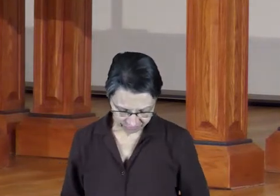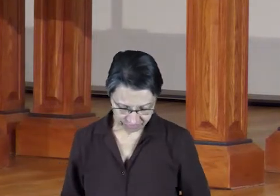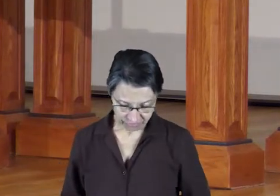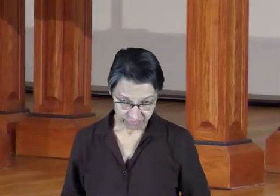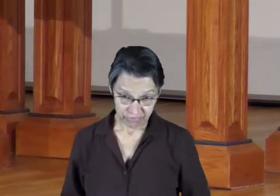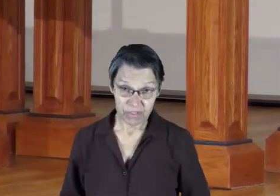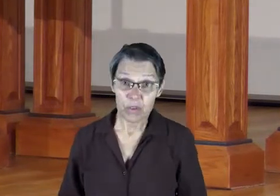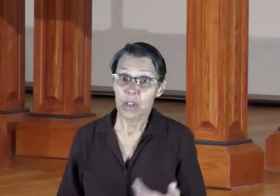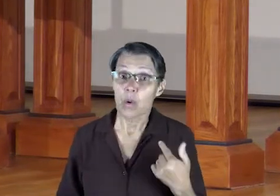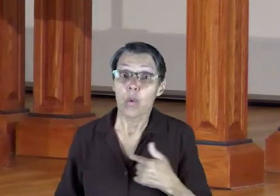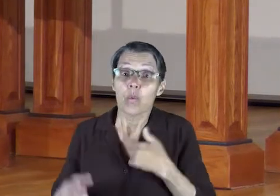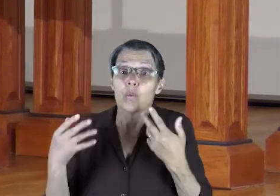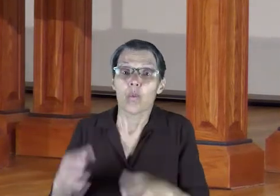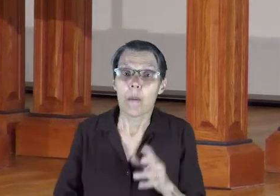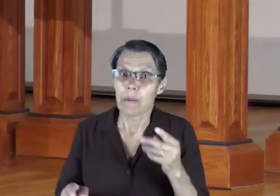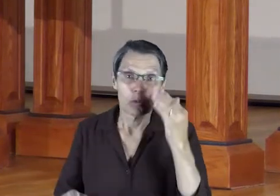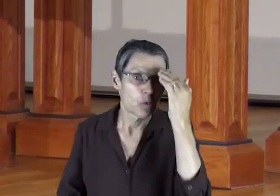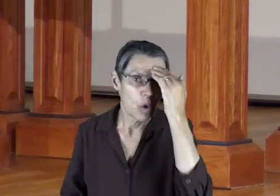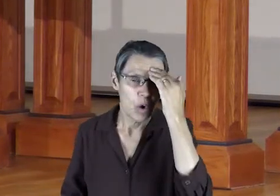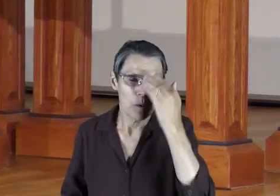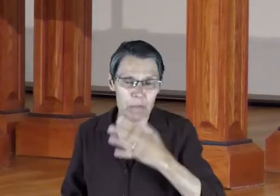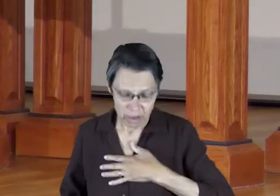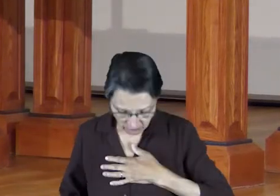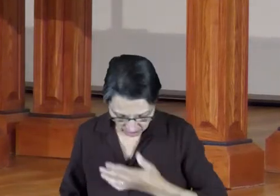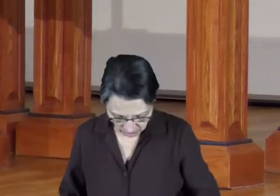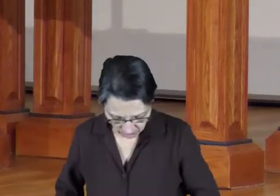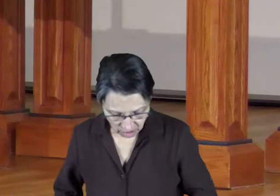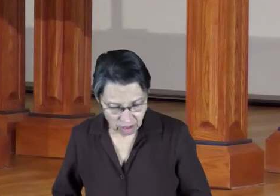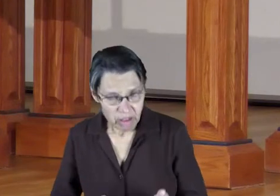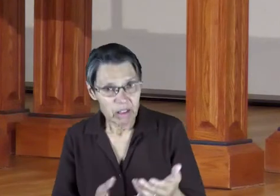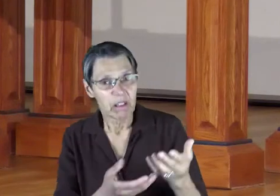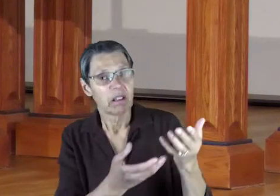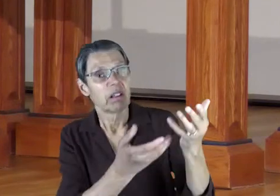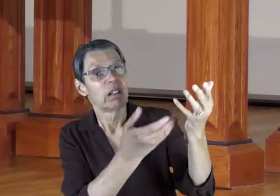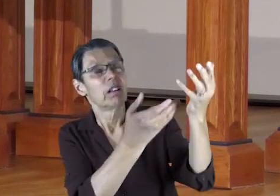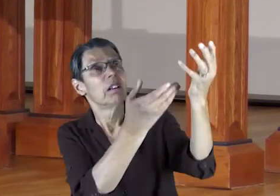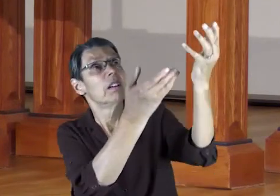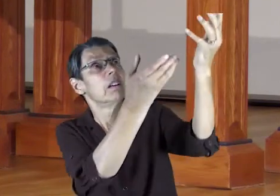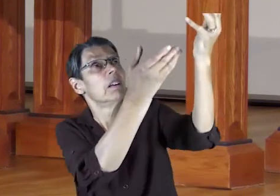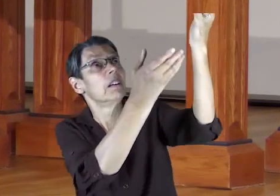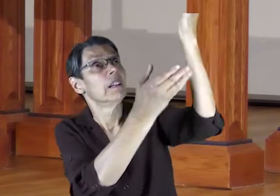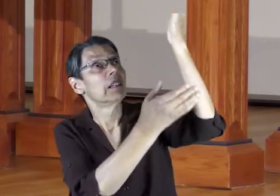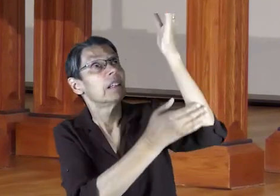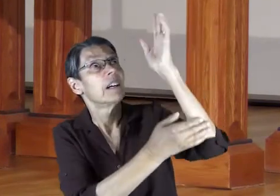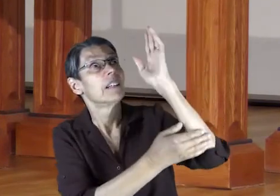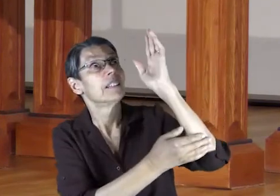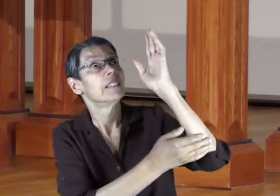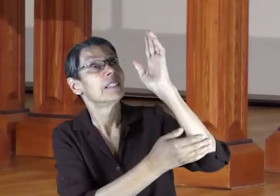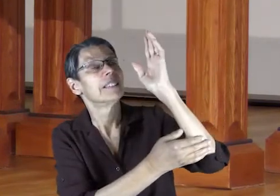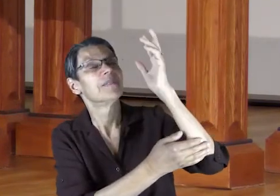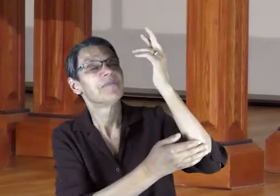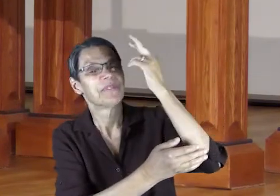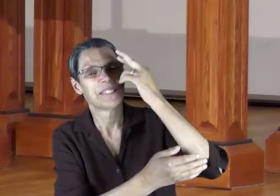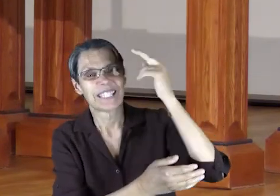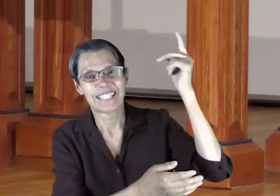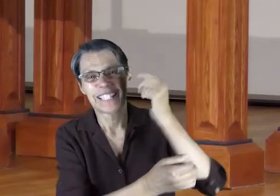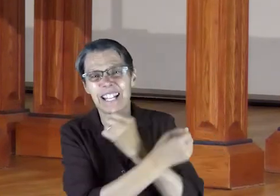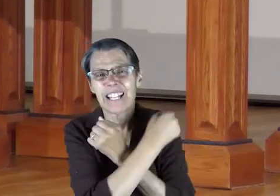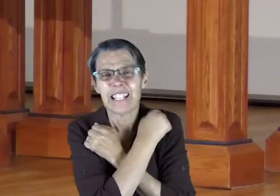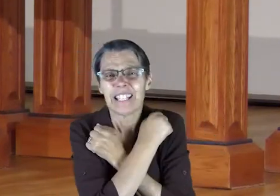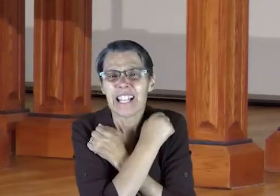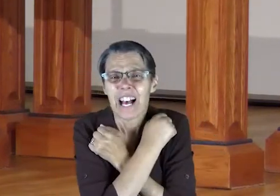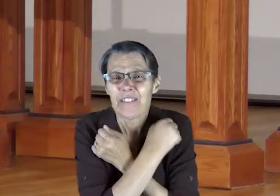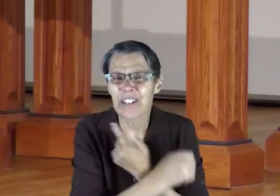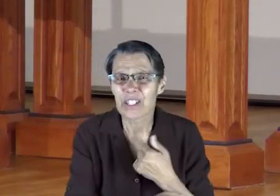know, but to give them to God and to realize that God loves us so much